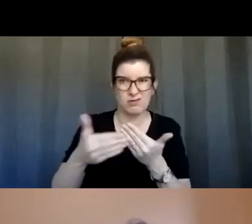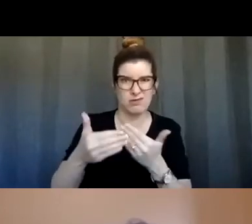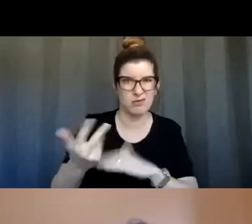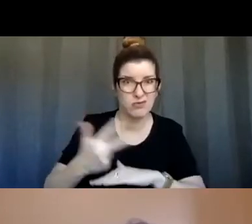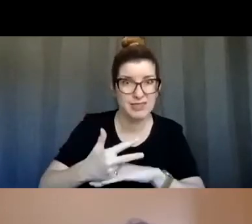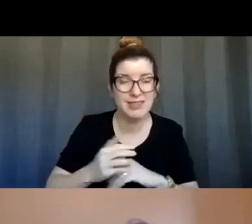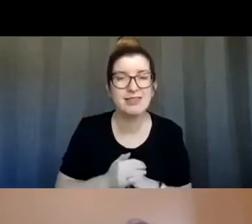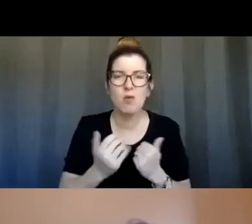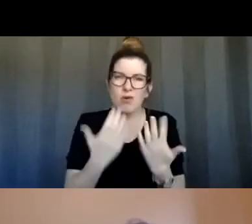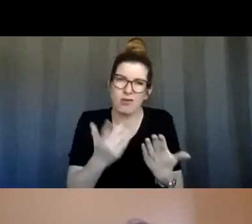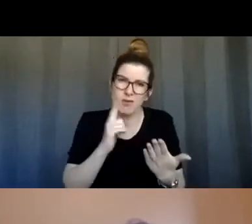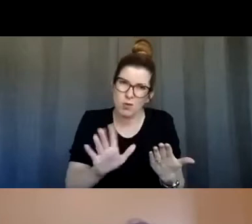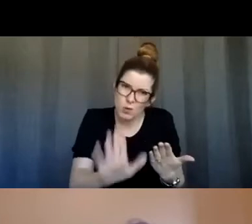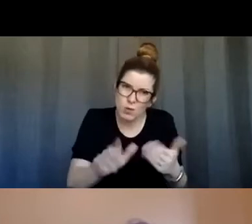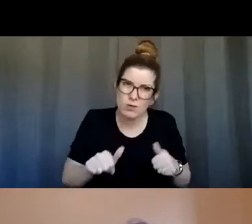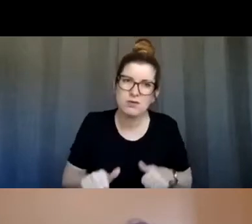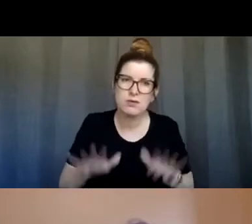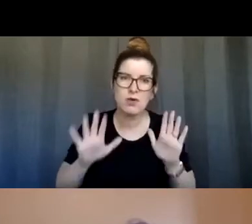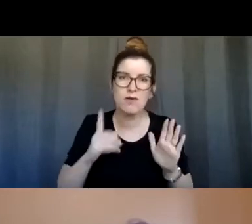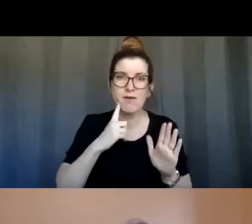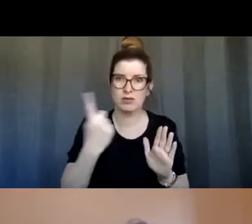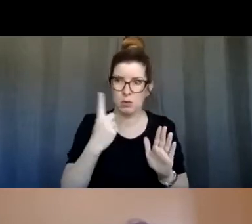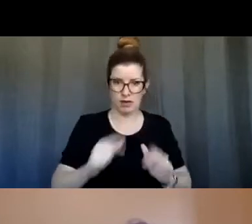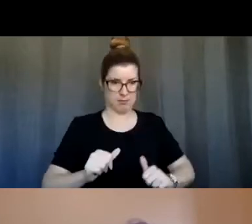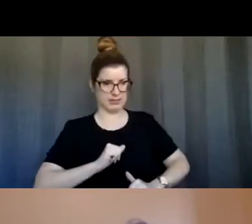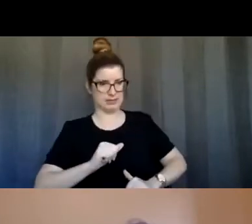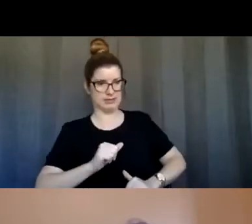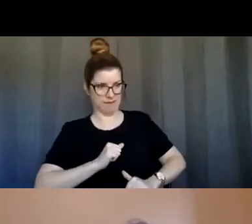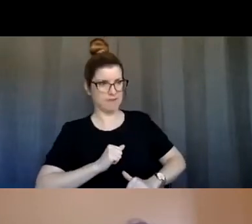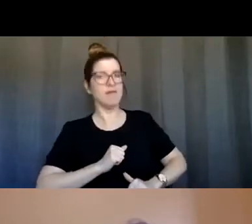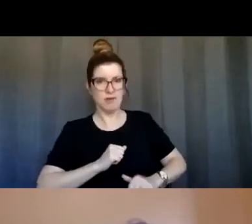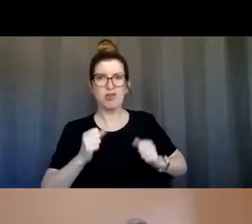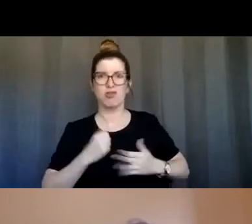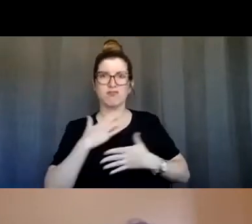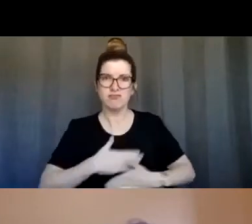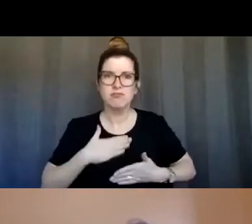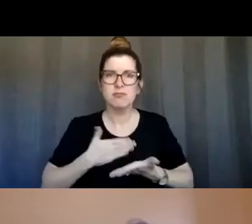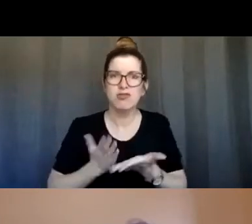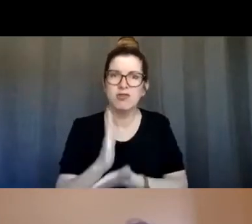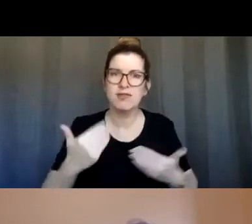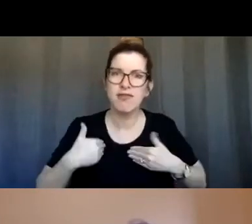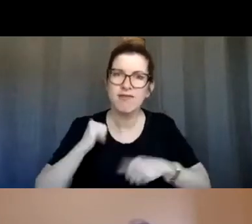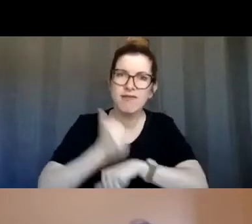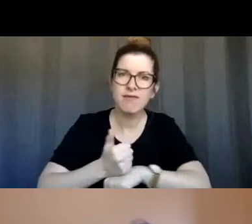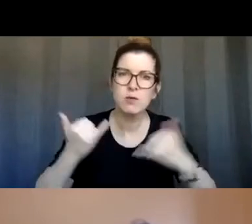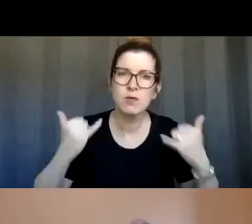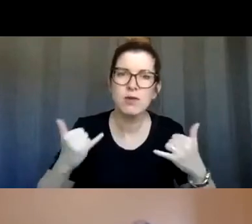you for the sacrifices that you made for someone like myself to enjoy the rights that I have today.